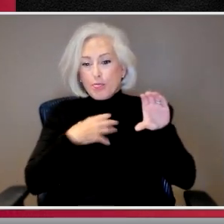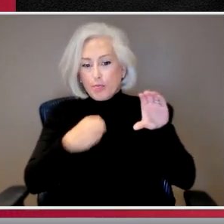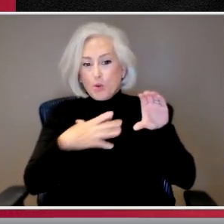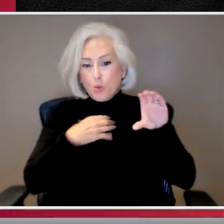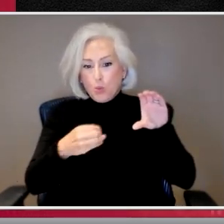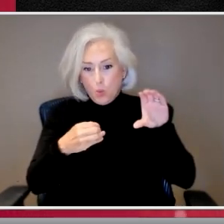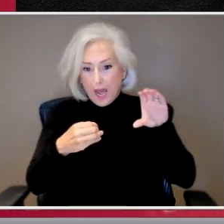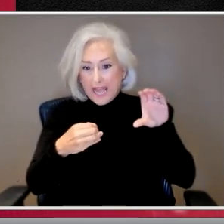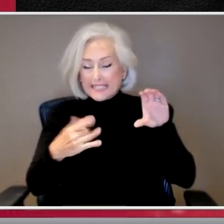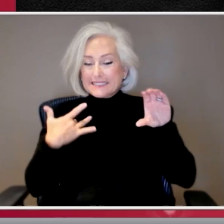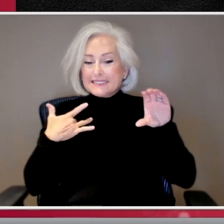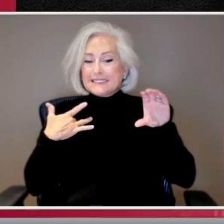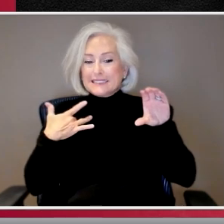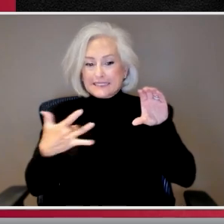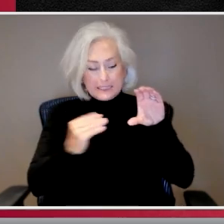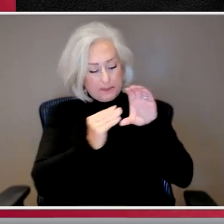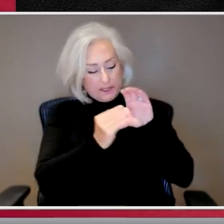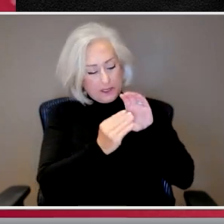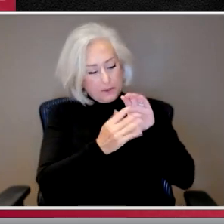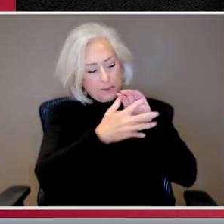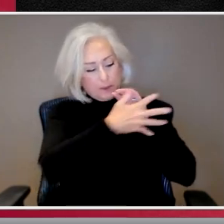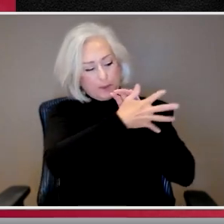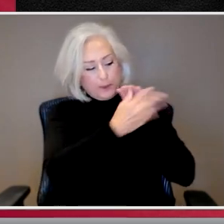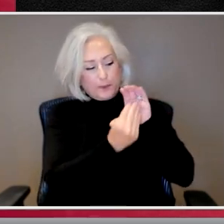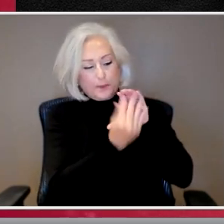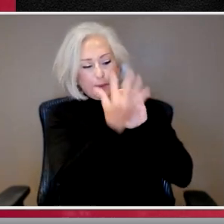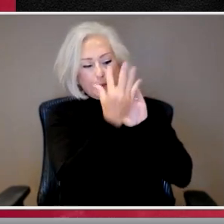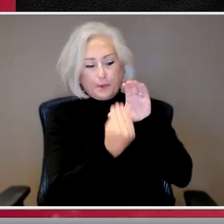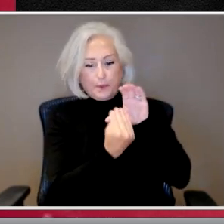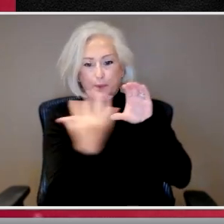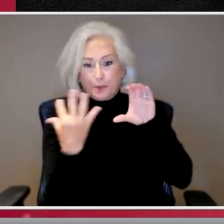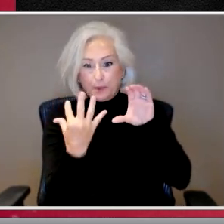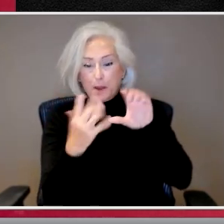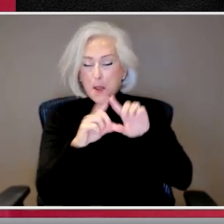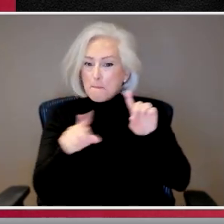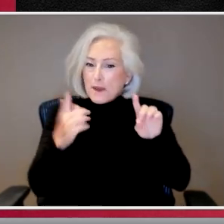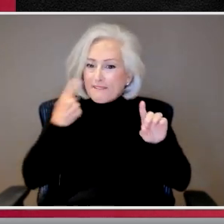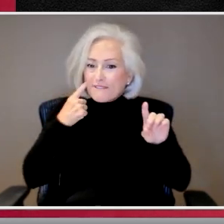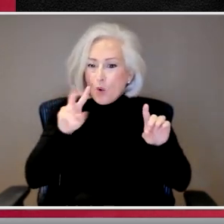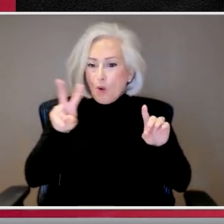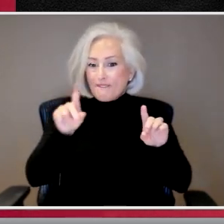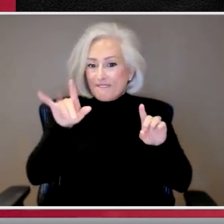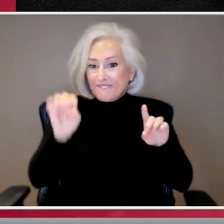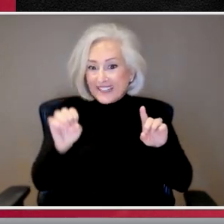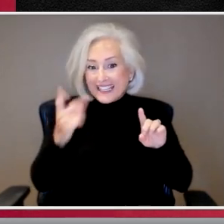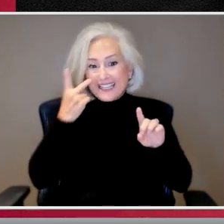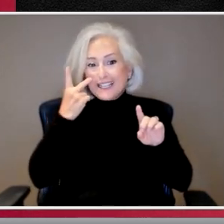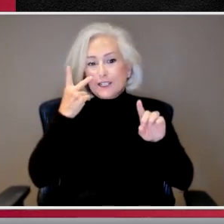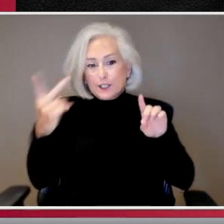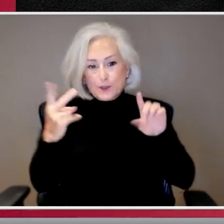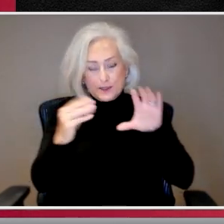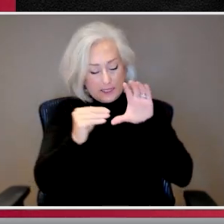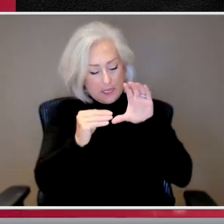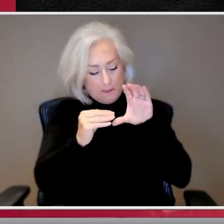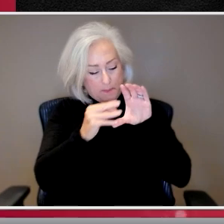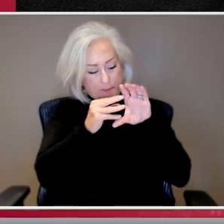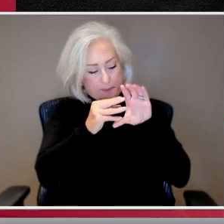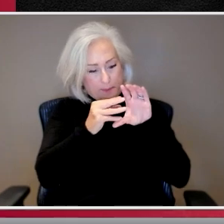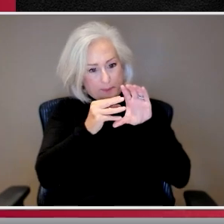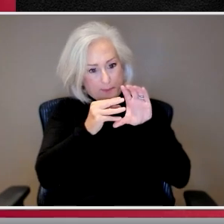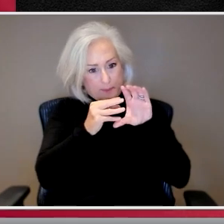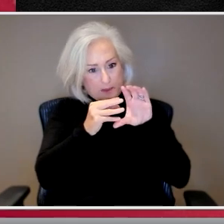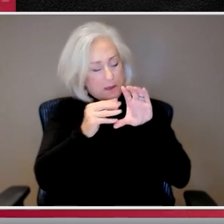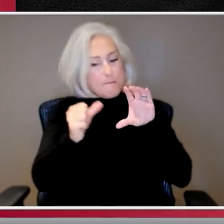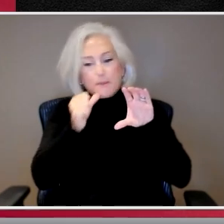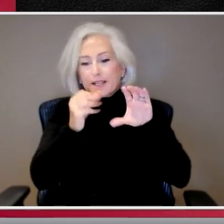the periphery. In her case, we can see the arteries end short before they reach the end, like